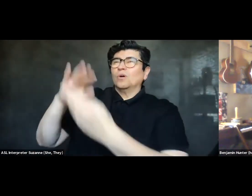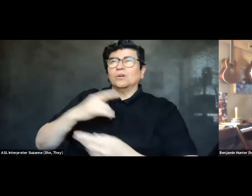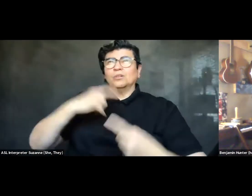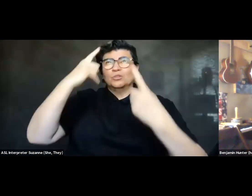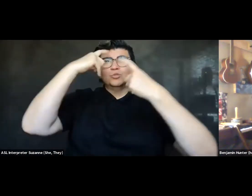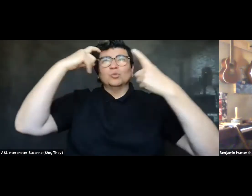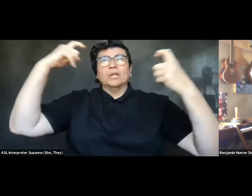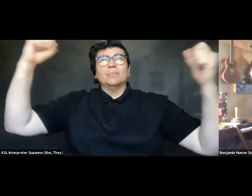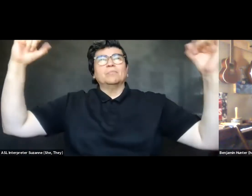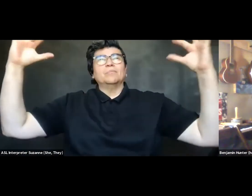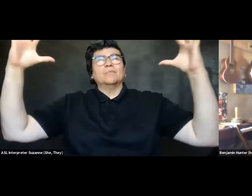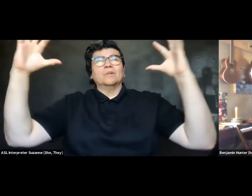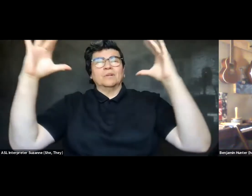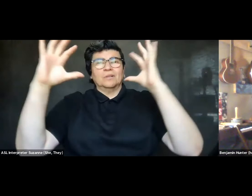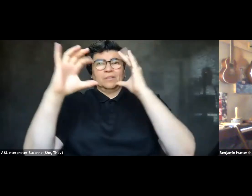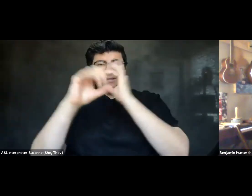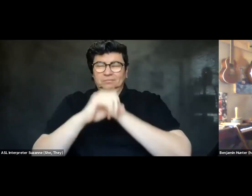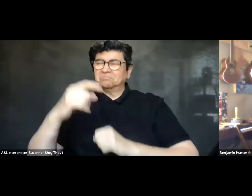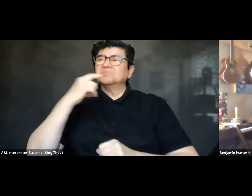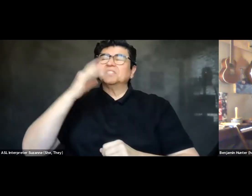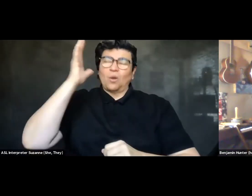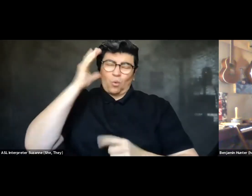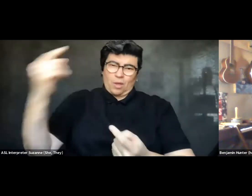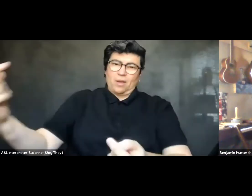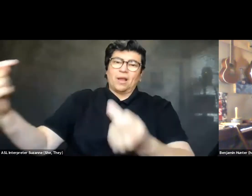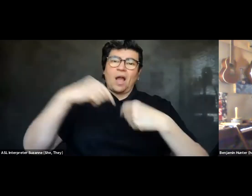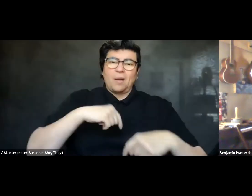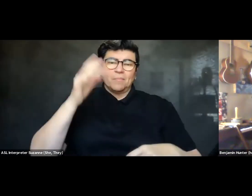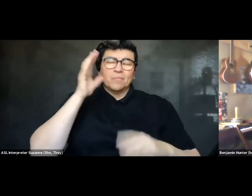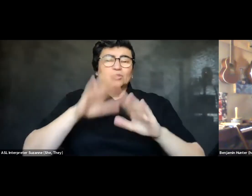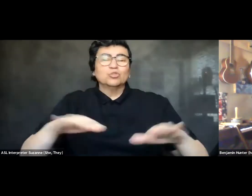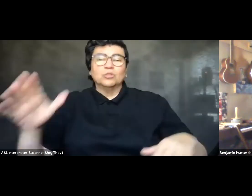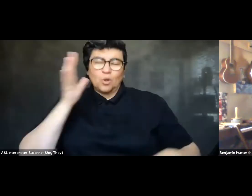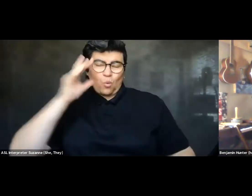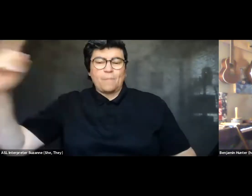died. They said they'd be back, that they'd be back.